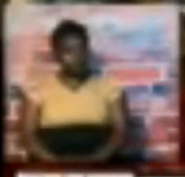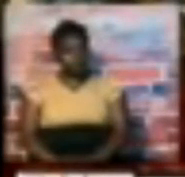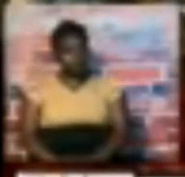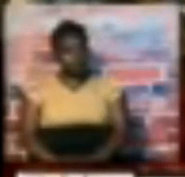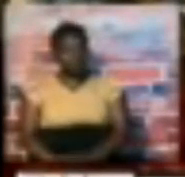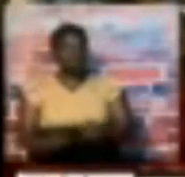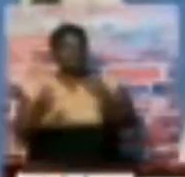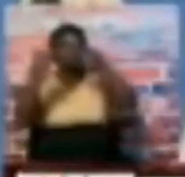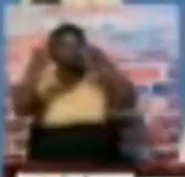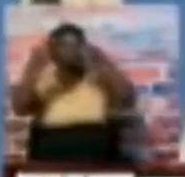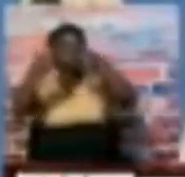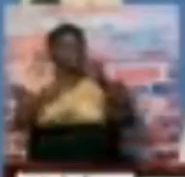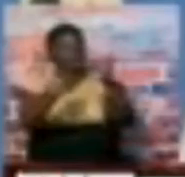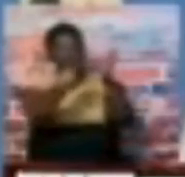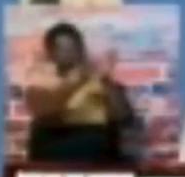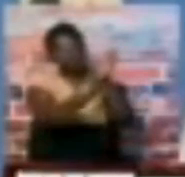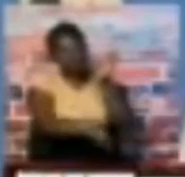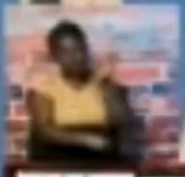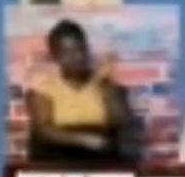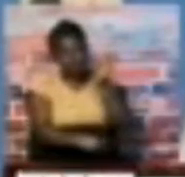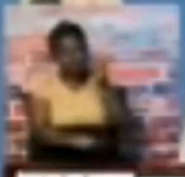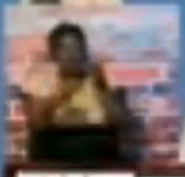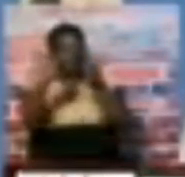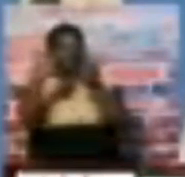We started with